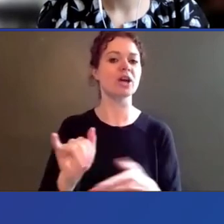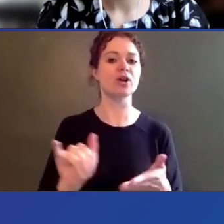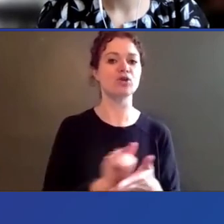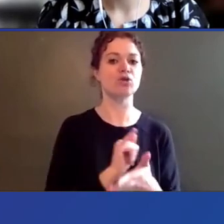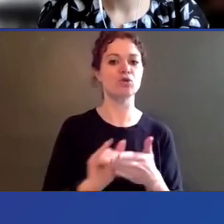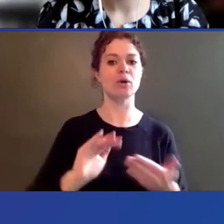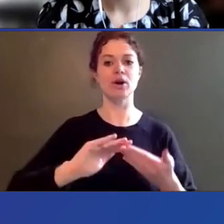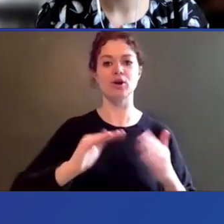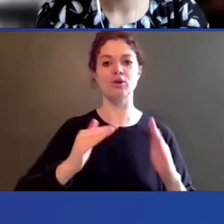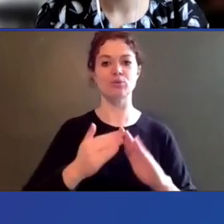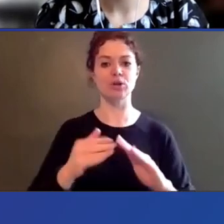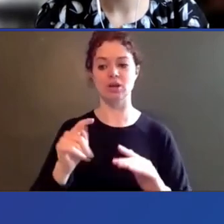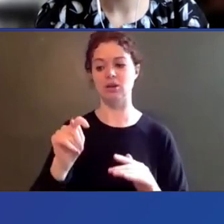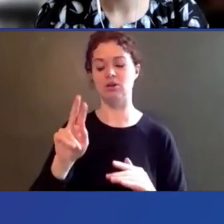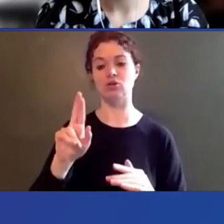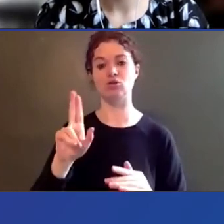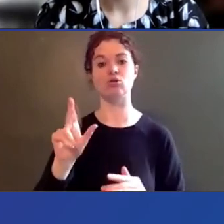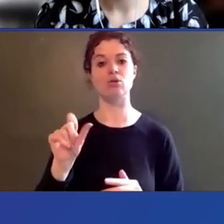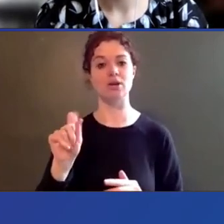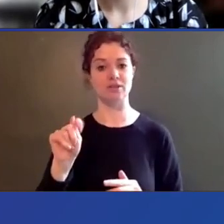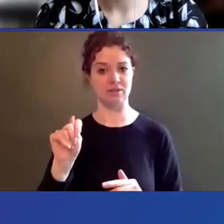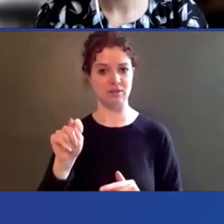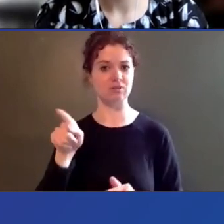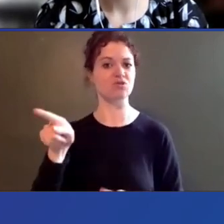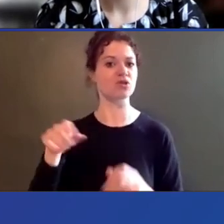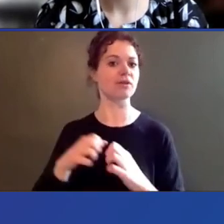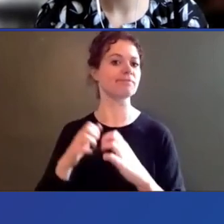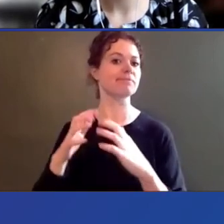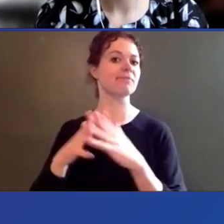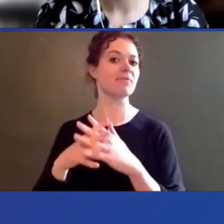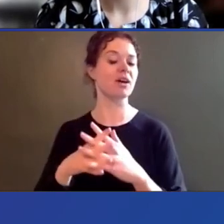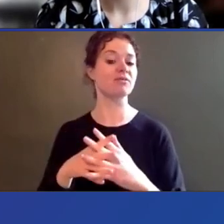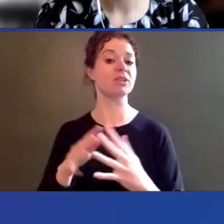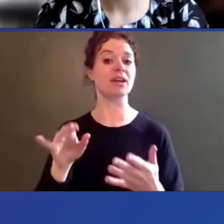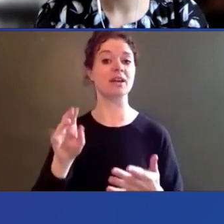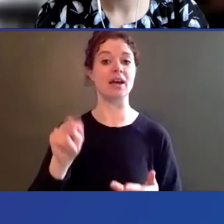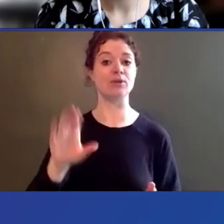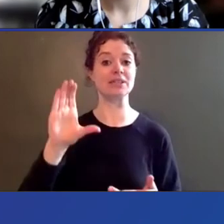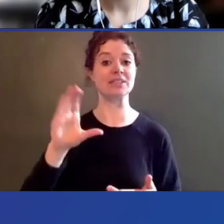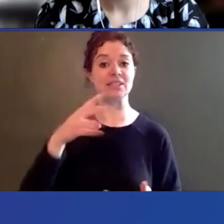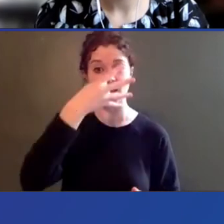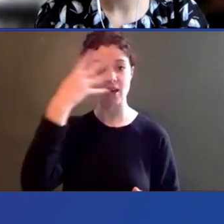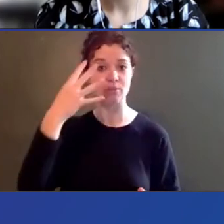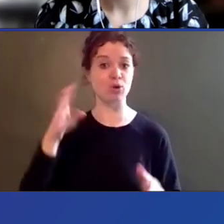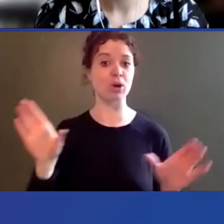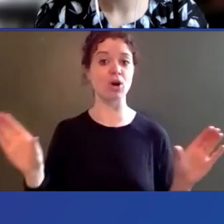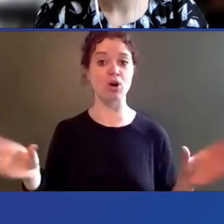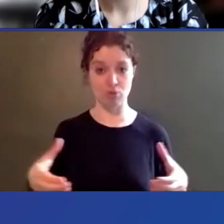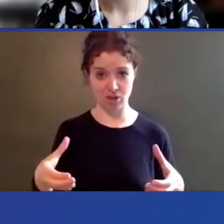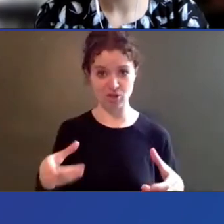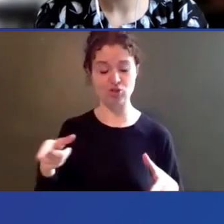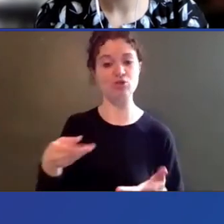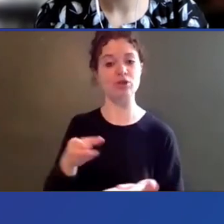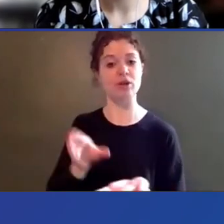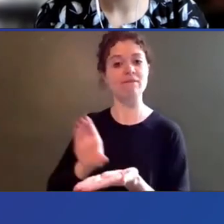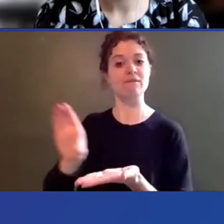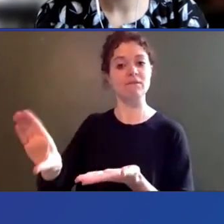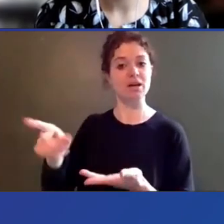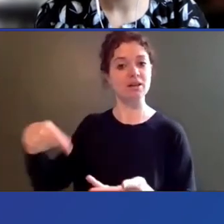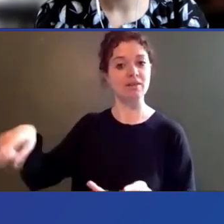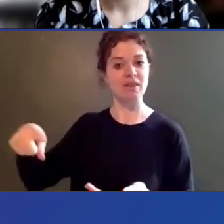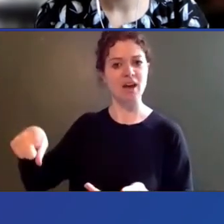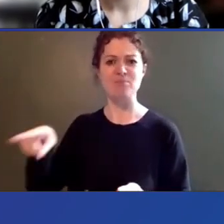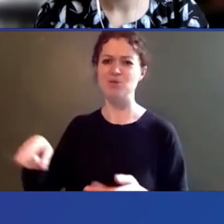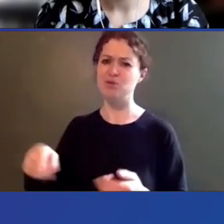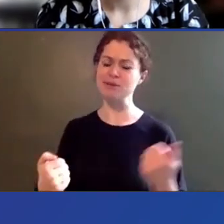the New York City Immigrant Coalition. Funded them, gave them money to do it. And she was a fierce advocate on